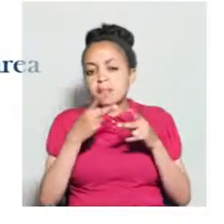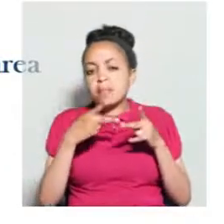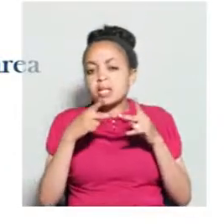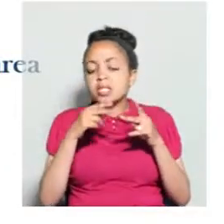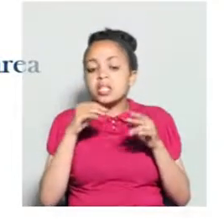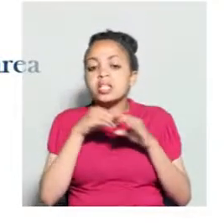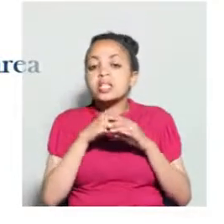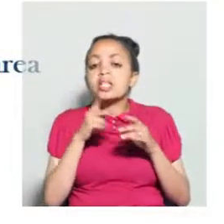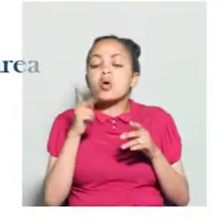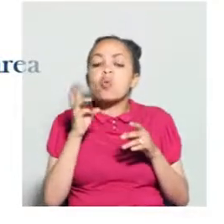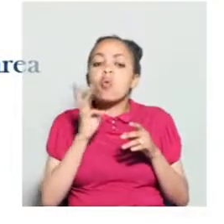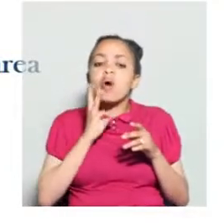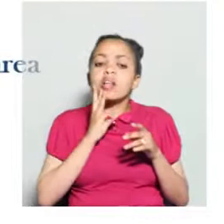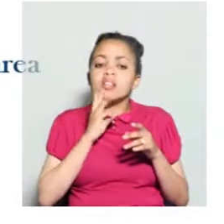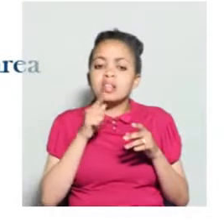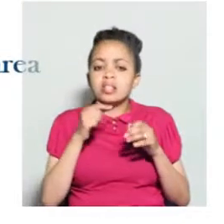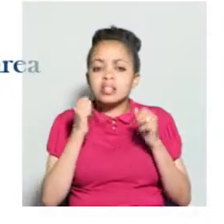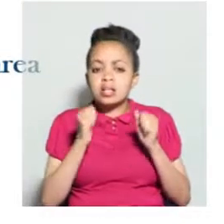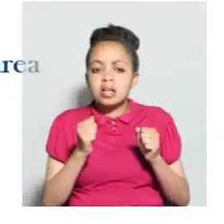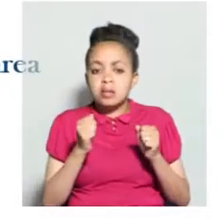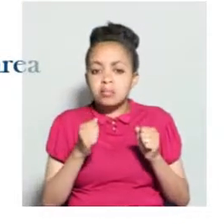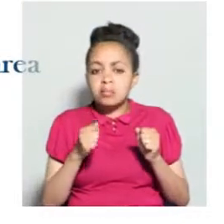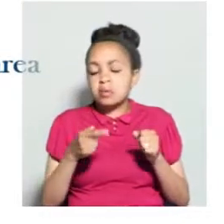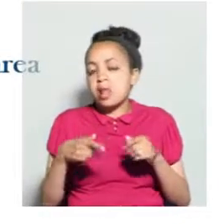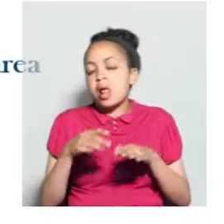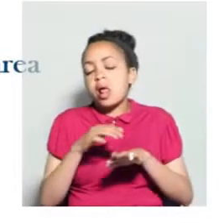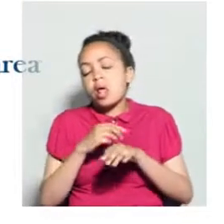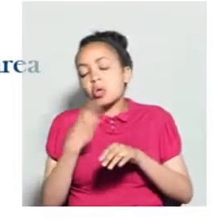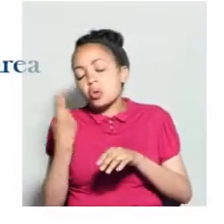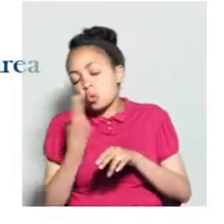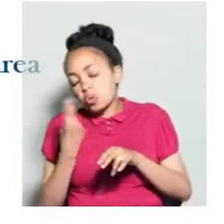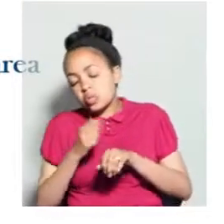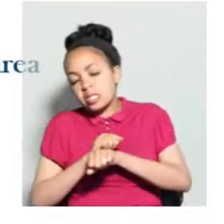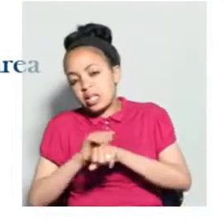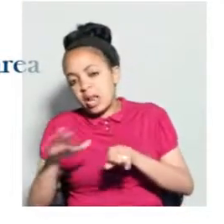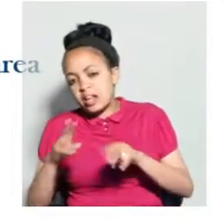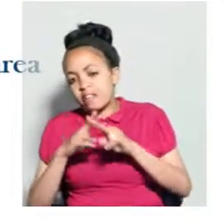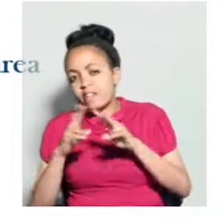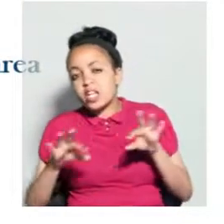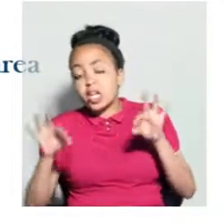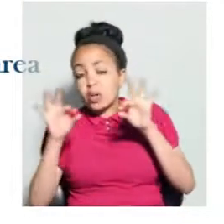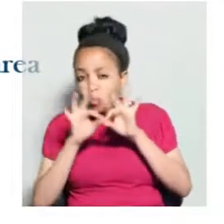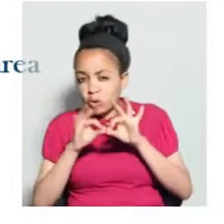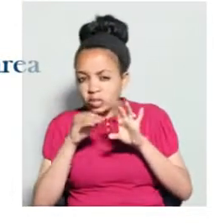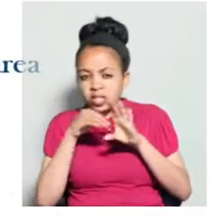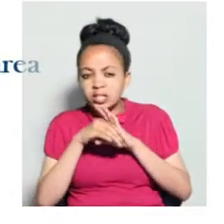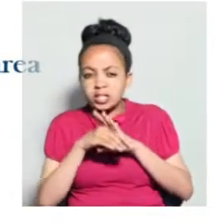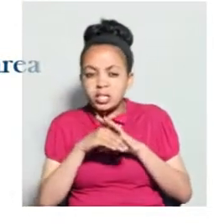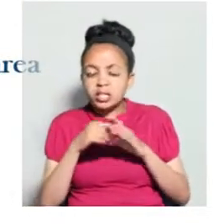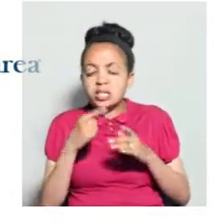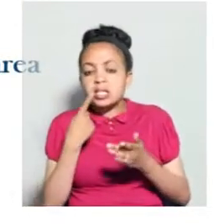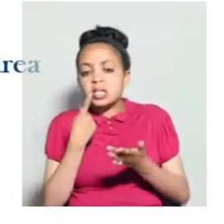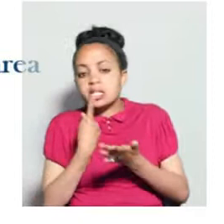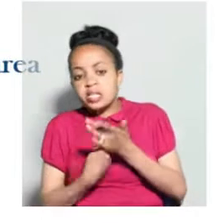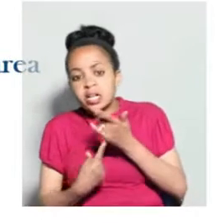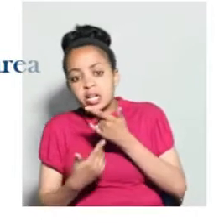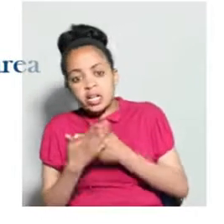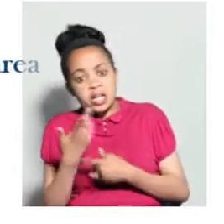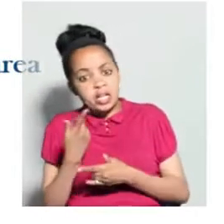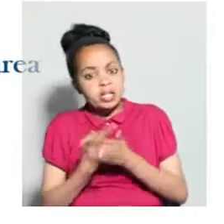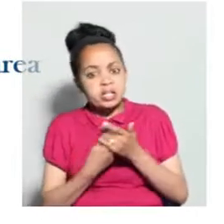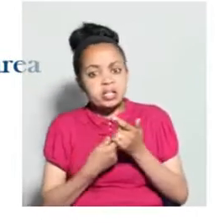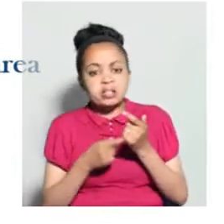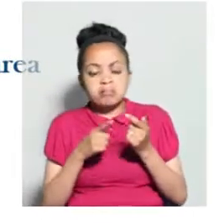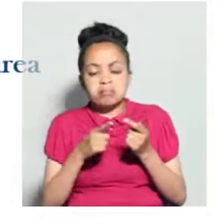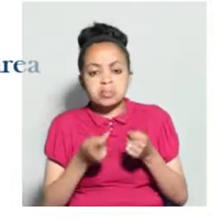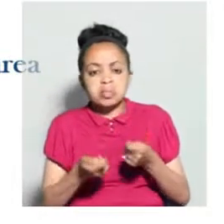on the water, and again it can be placed on the land. It is very important in dealing or estimation of, it